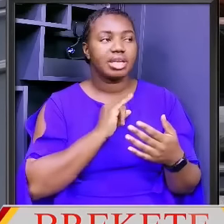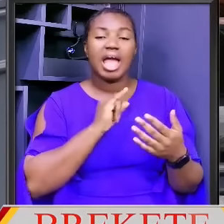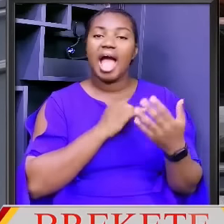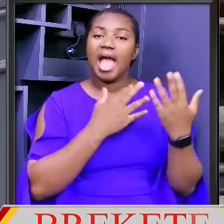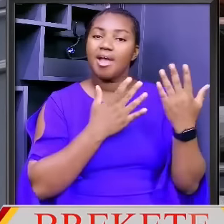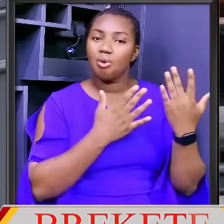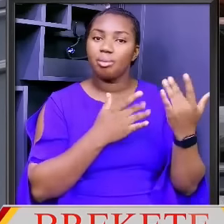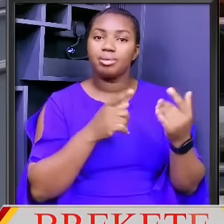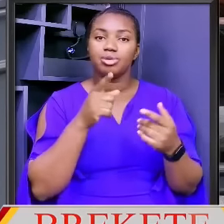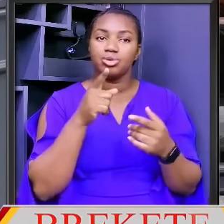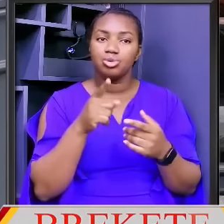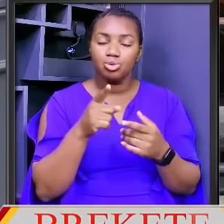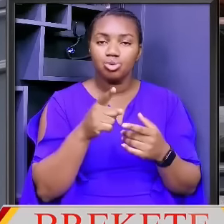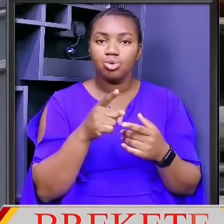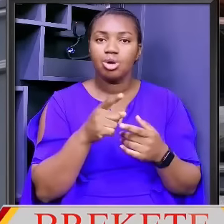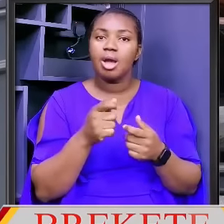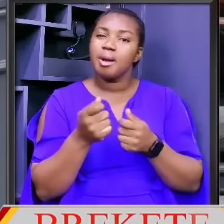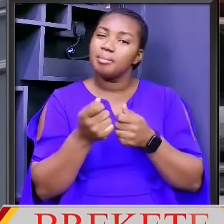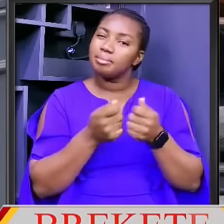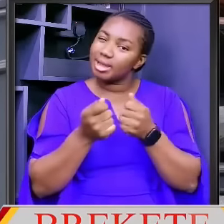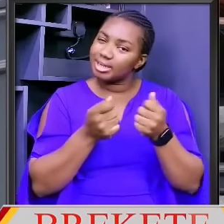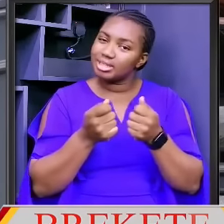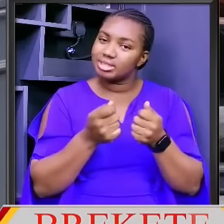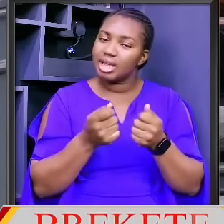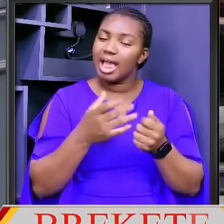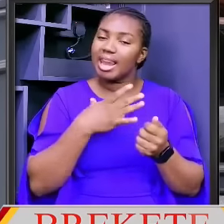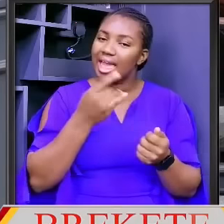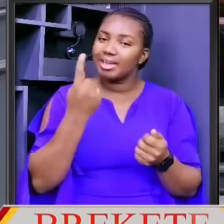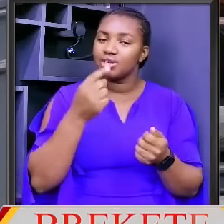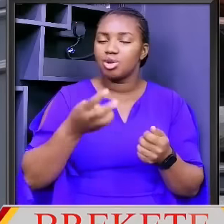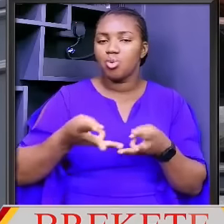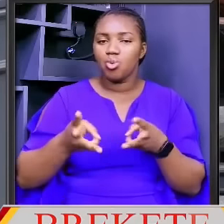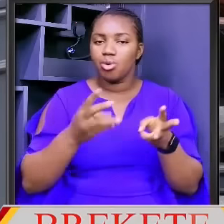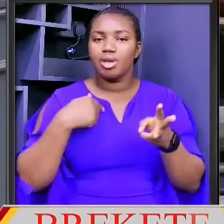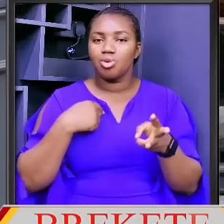I hope you manageably like the way we handle this matter